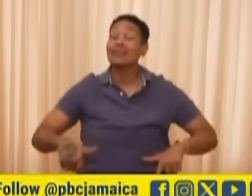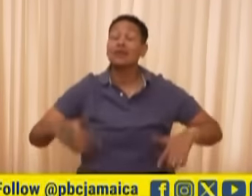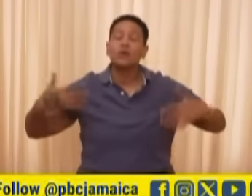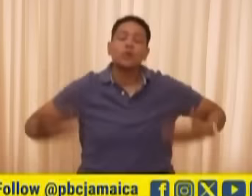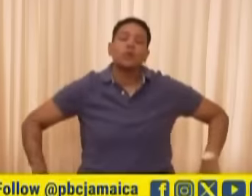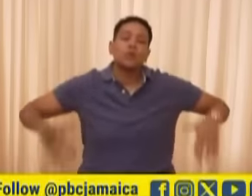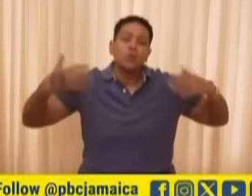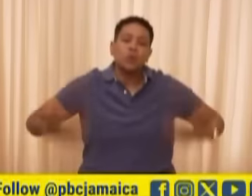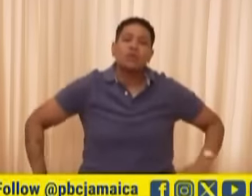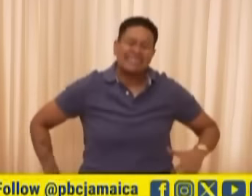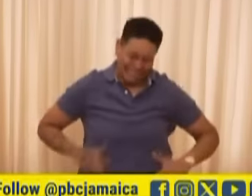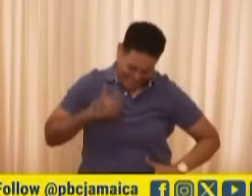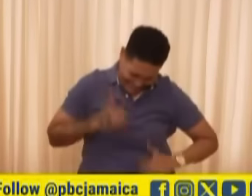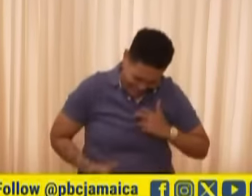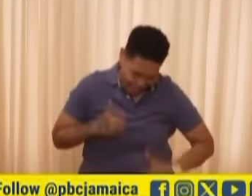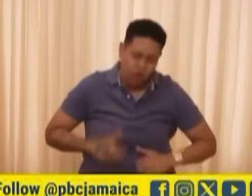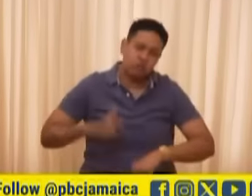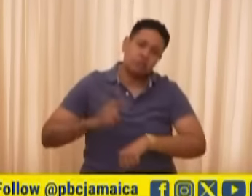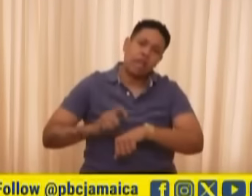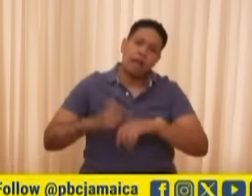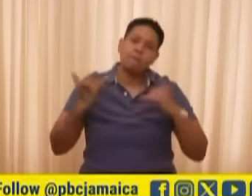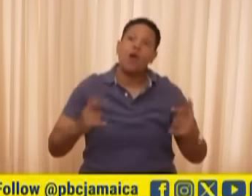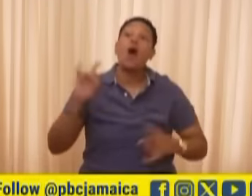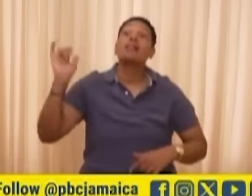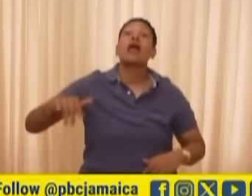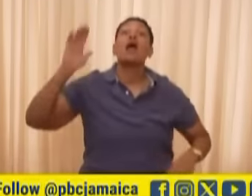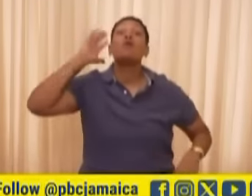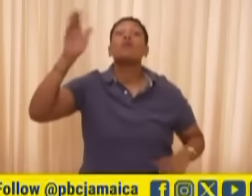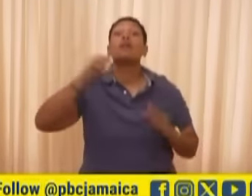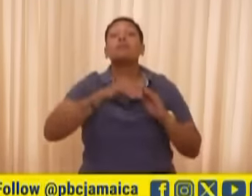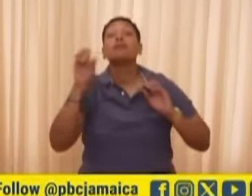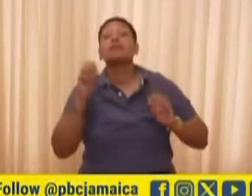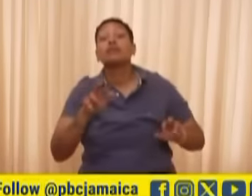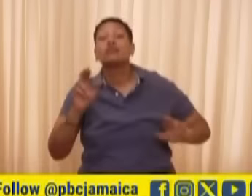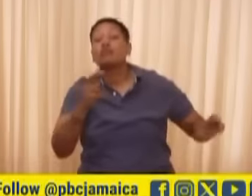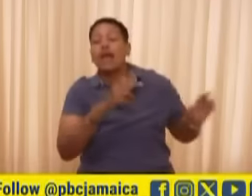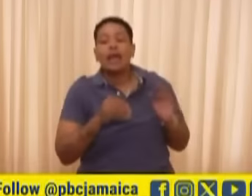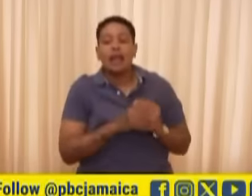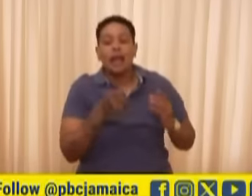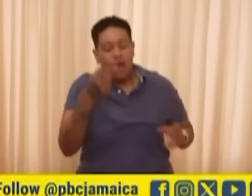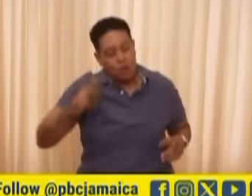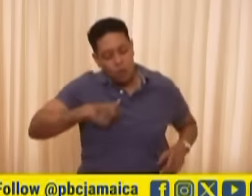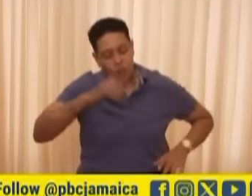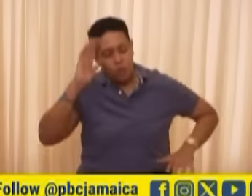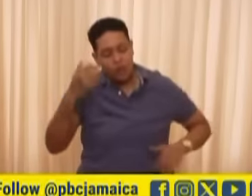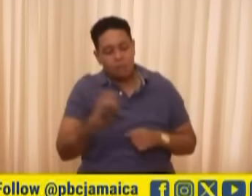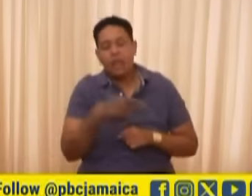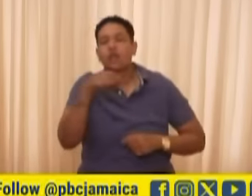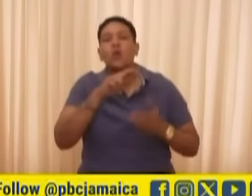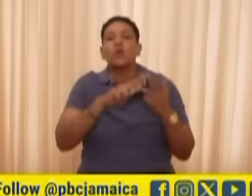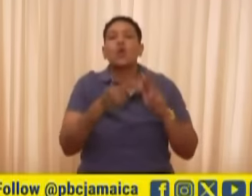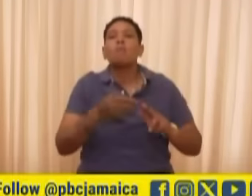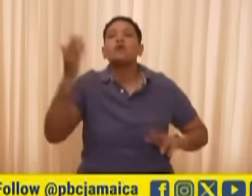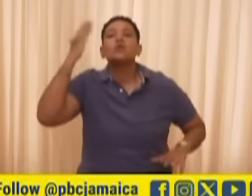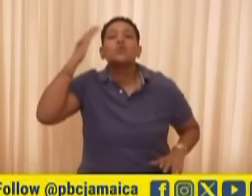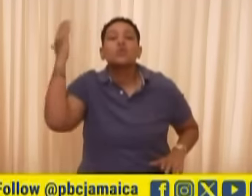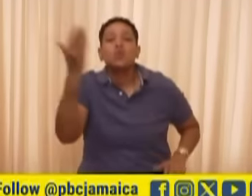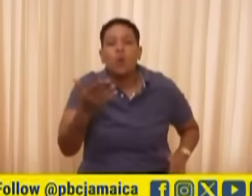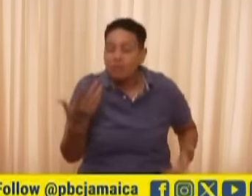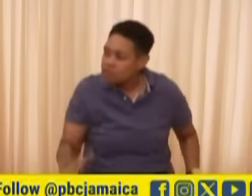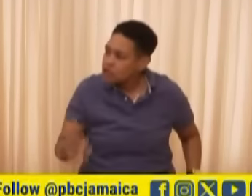very, very difficult period, and that will be put in place, and we will make those numbers known